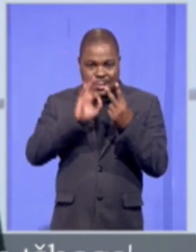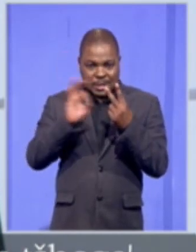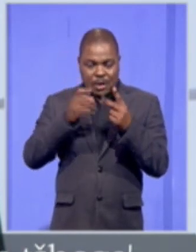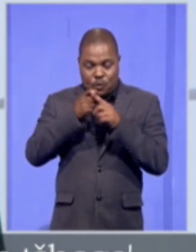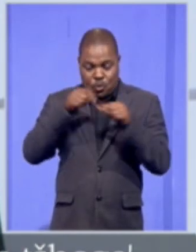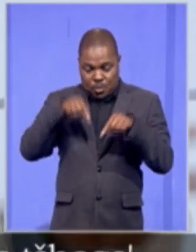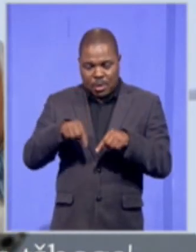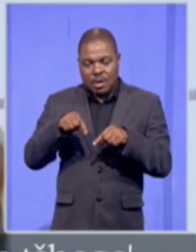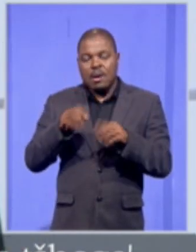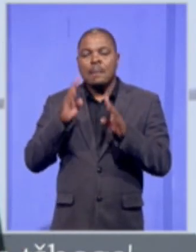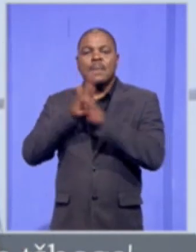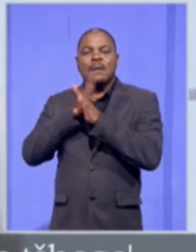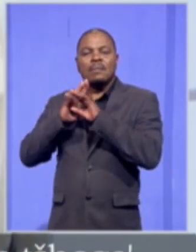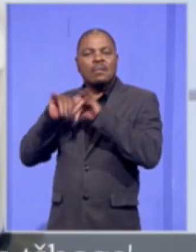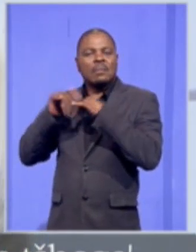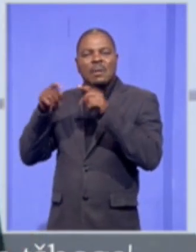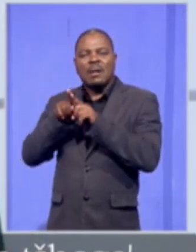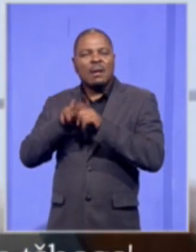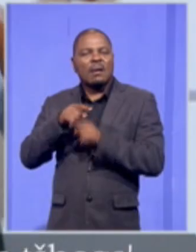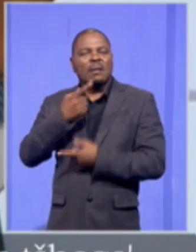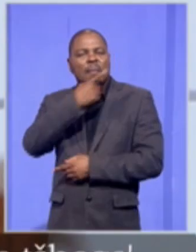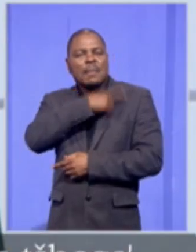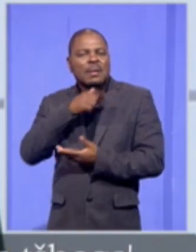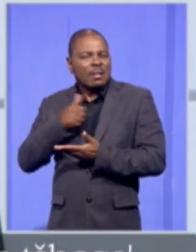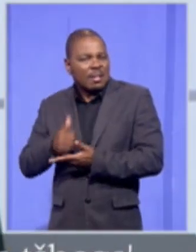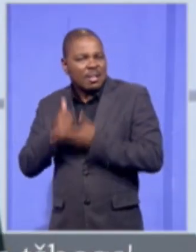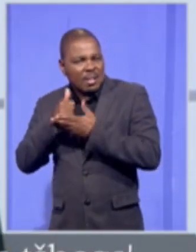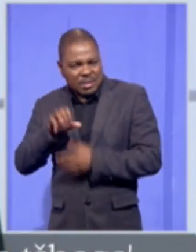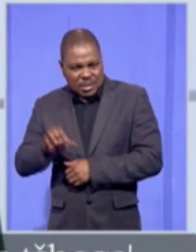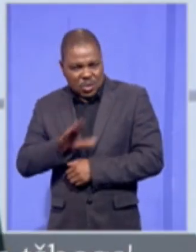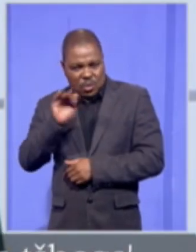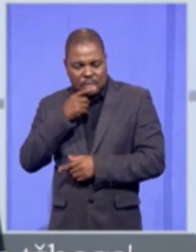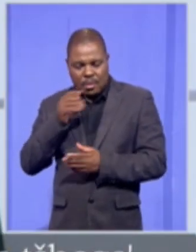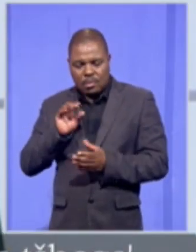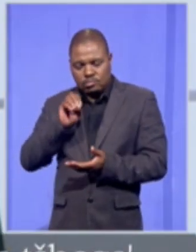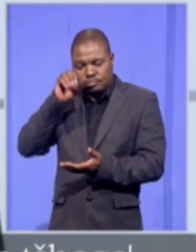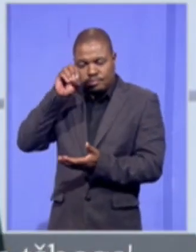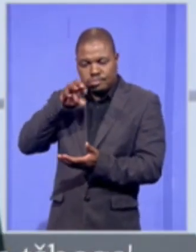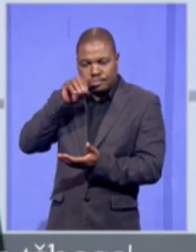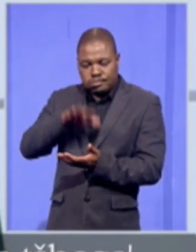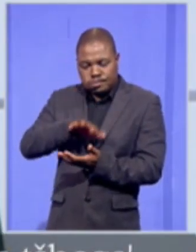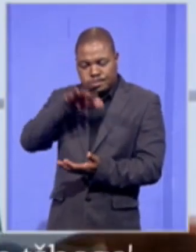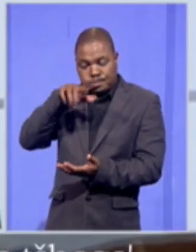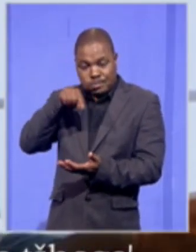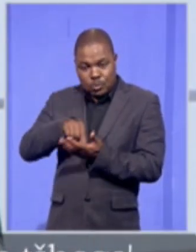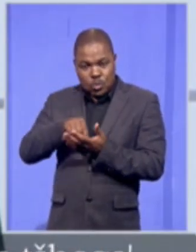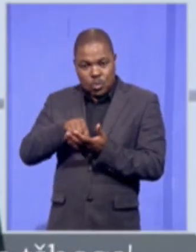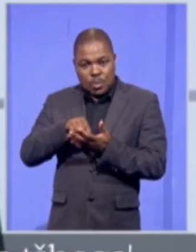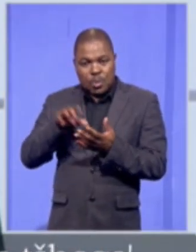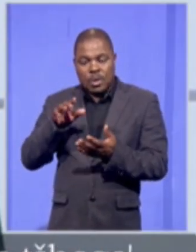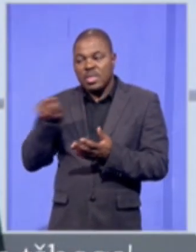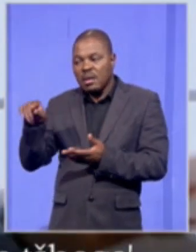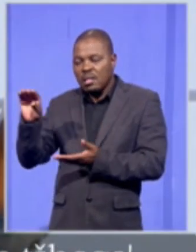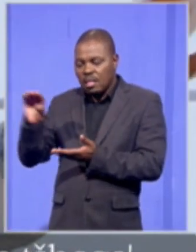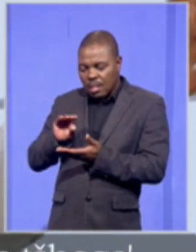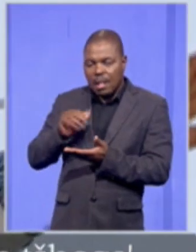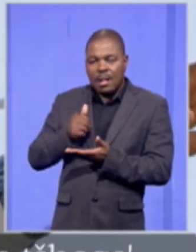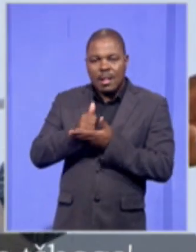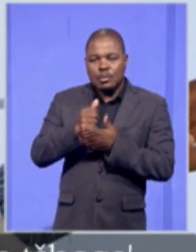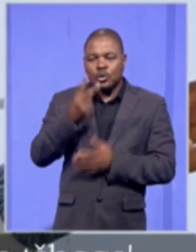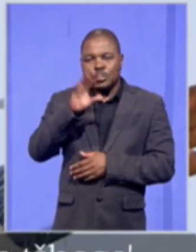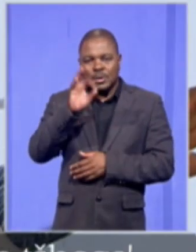sector. That includes medical aid. All the medical aids in the country are contributing 2% to the fight against HIV/AIDS.